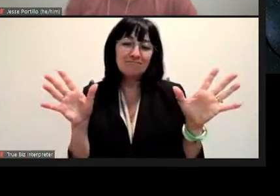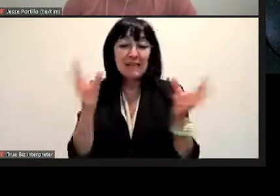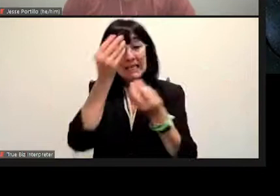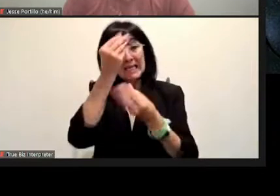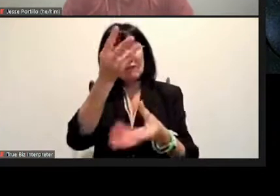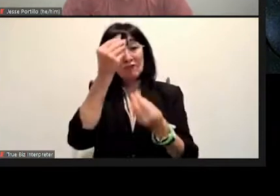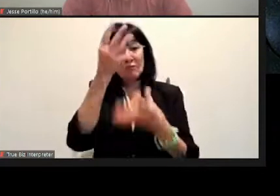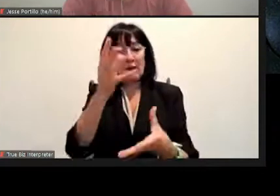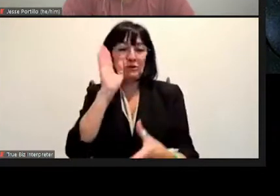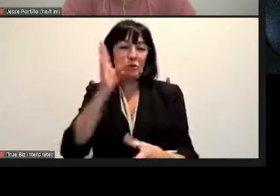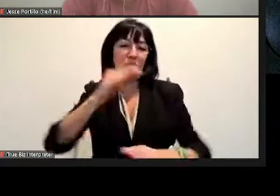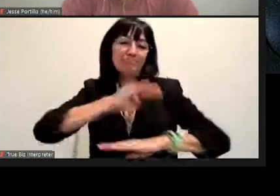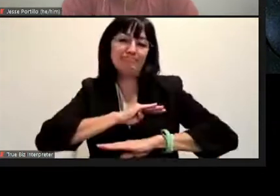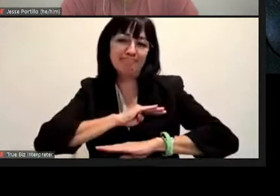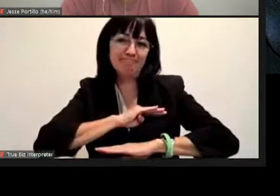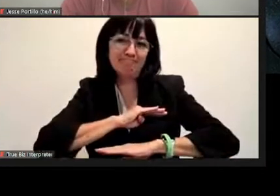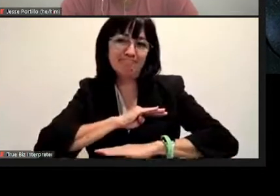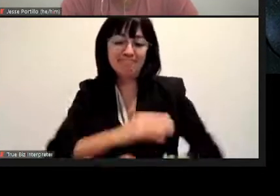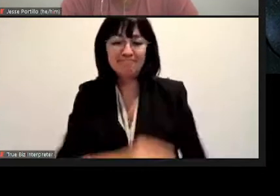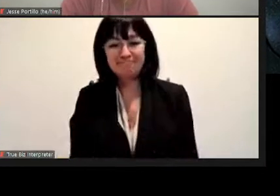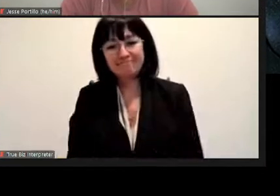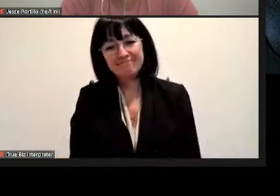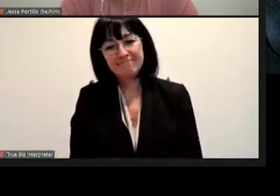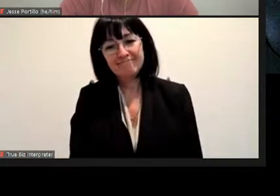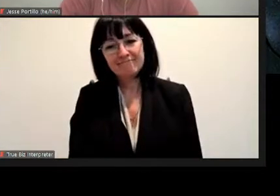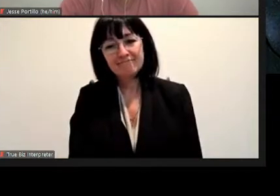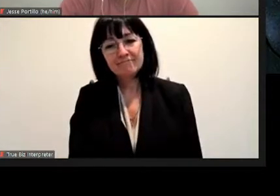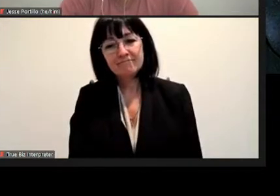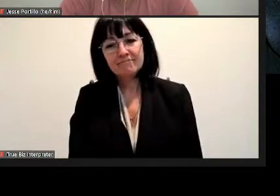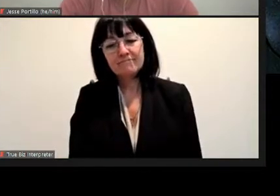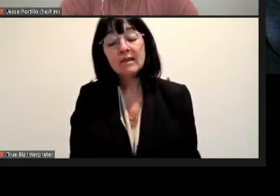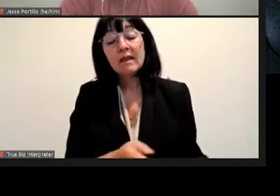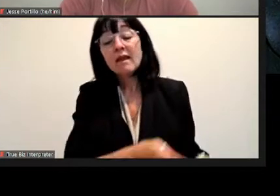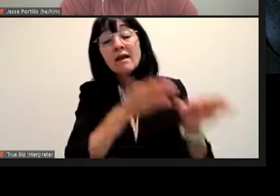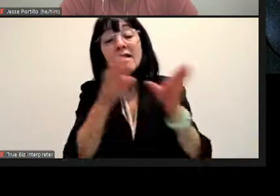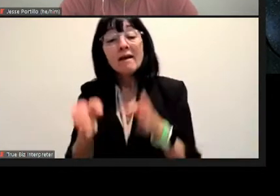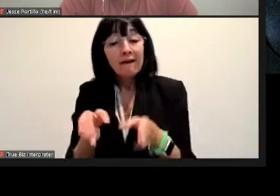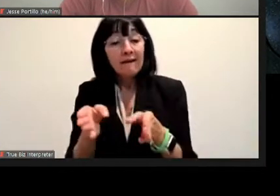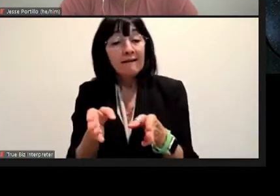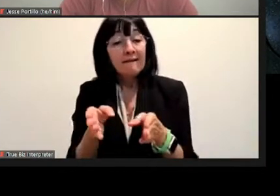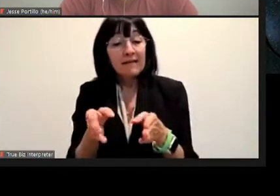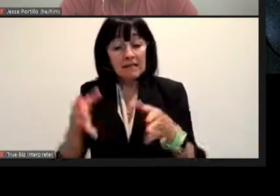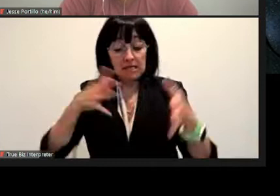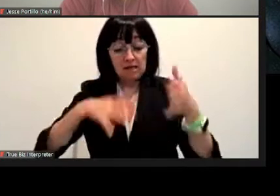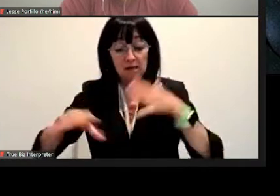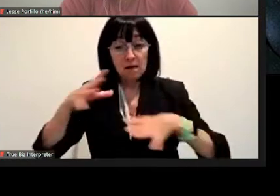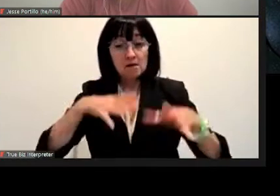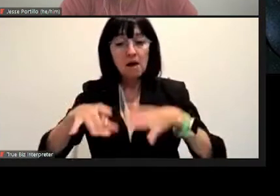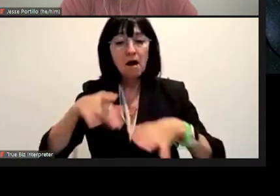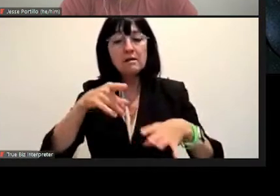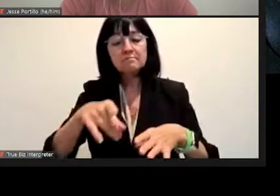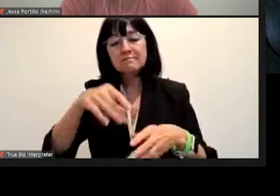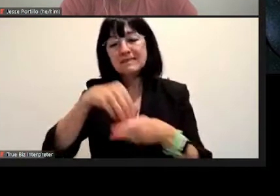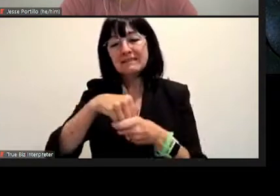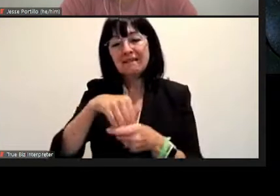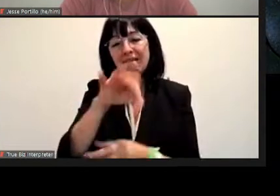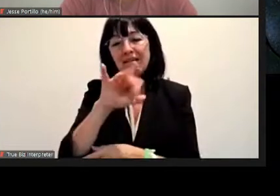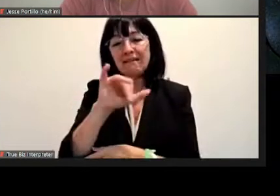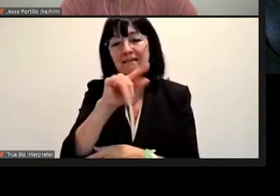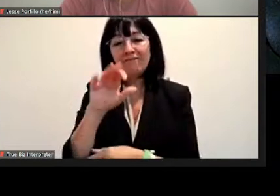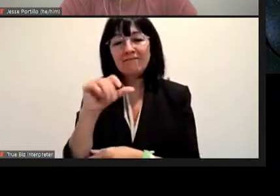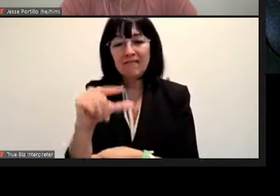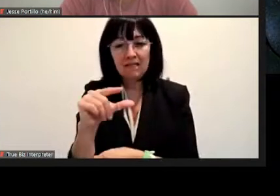And the other one, this is for in costumes, when you are in a fitting, that is a deeply,